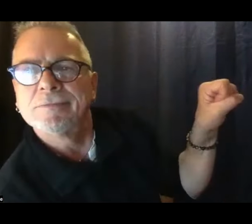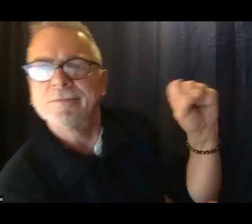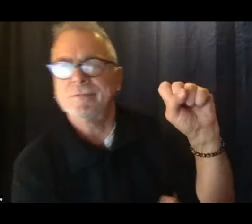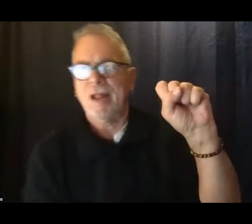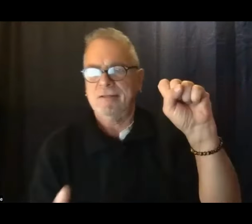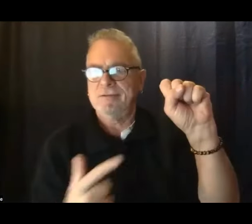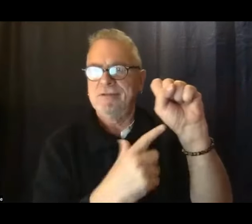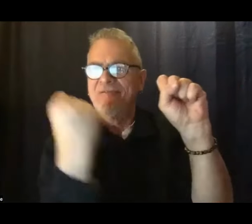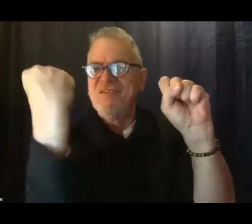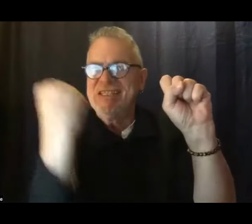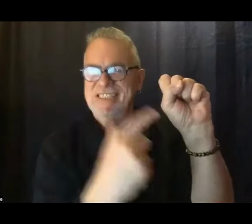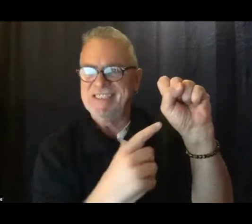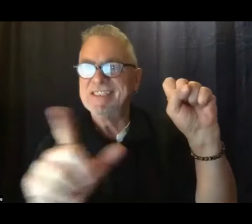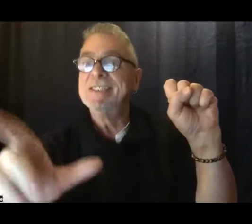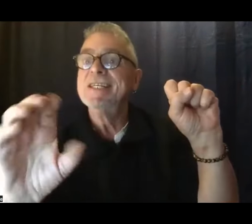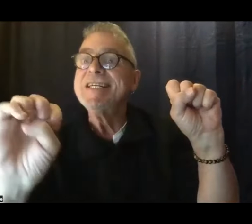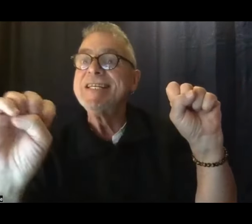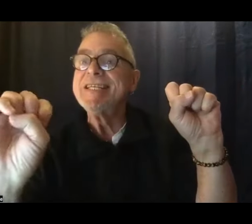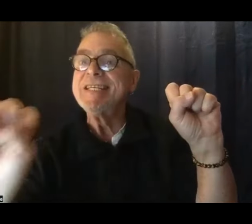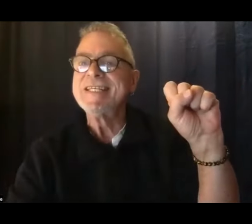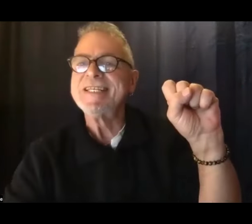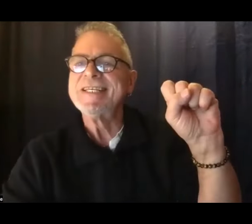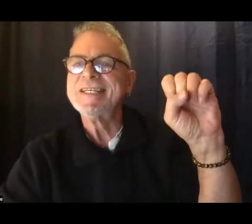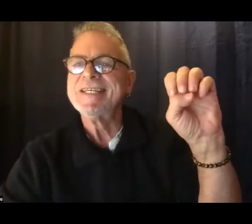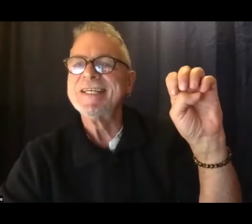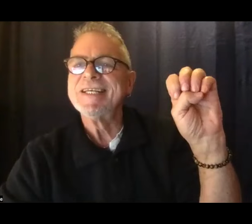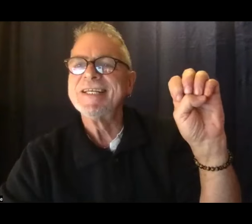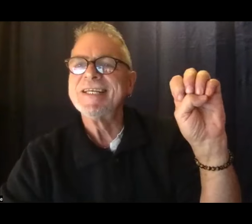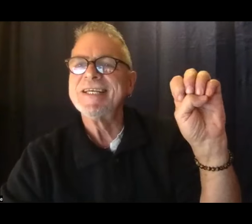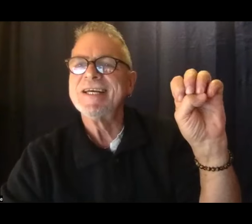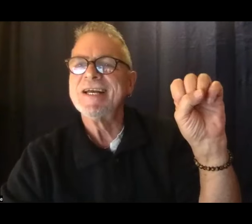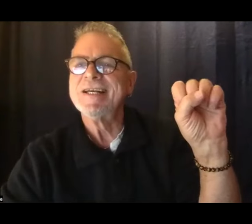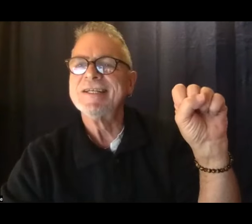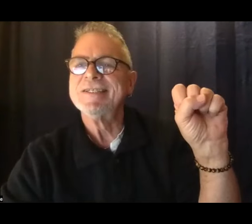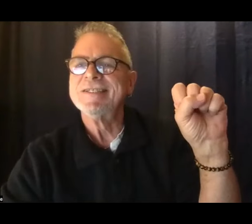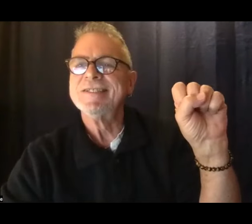thumb. It kind of looks like an S. Now the E,